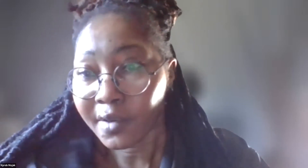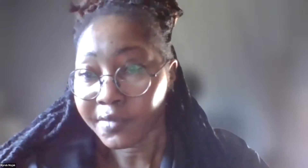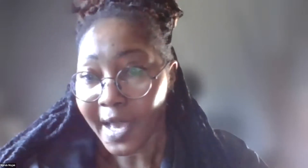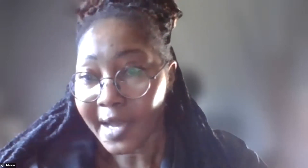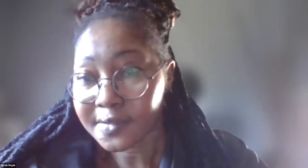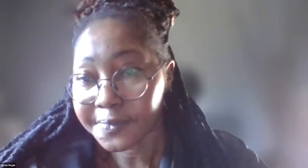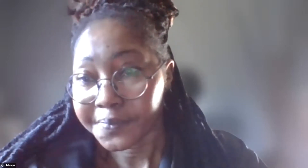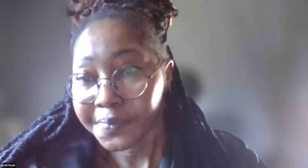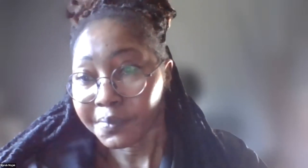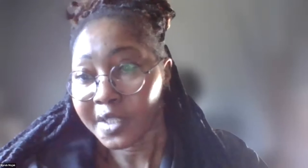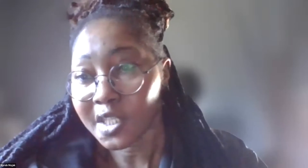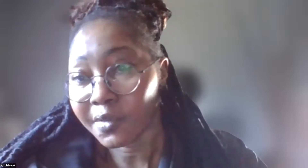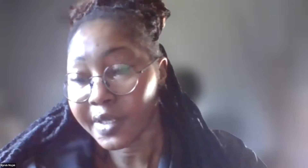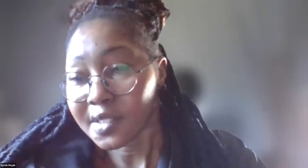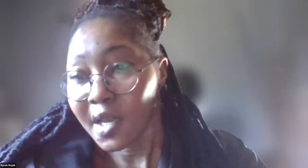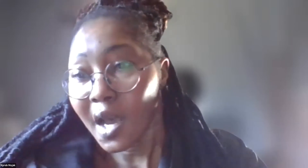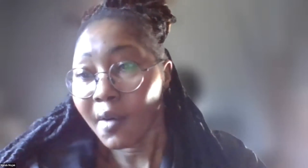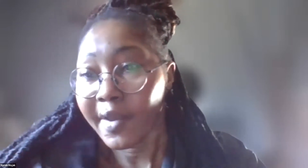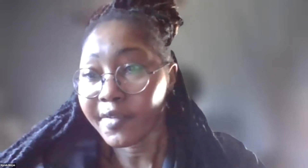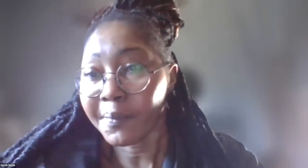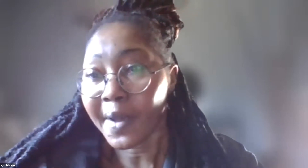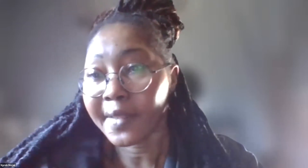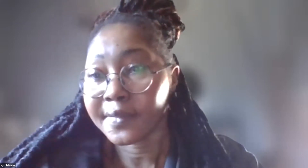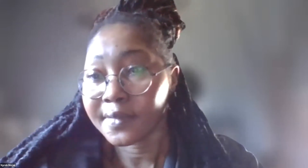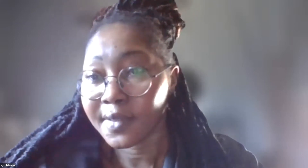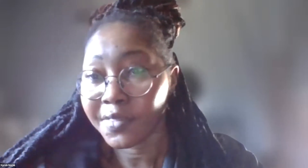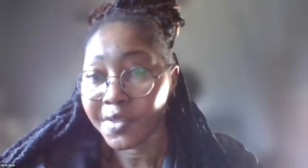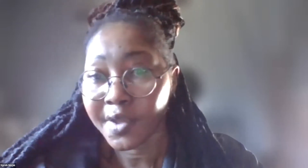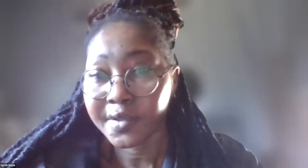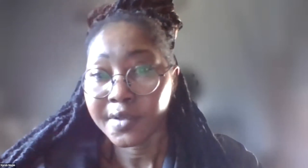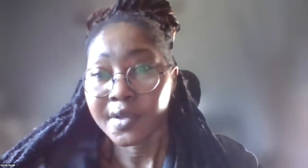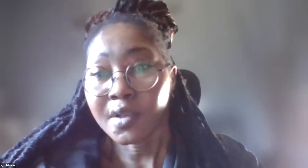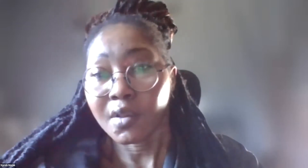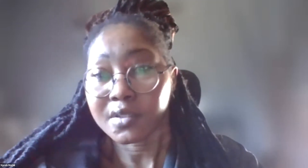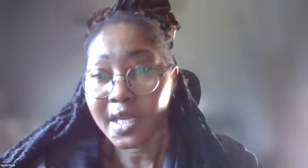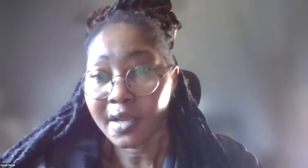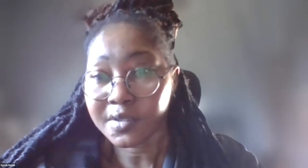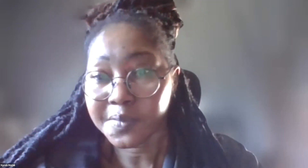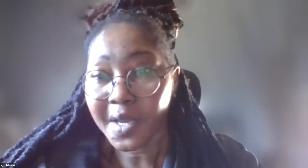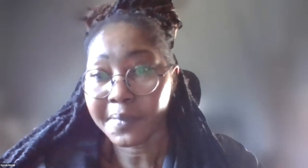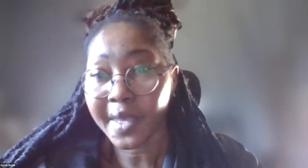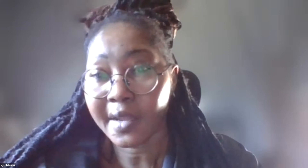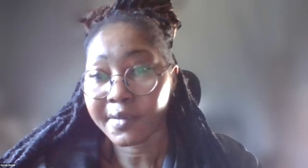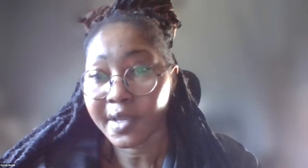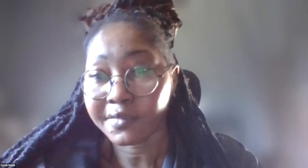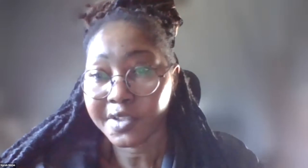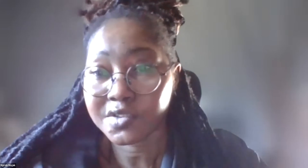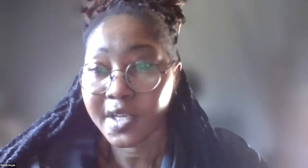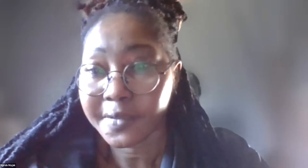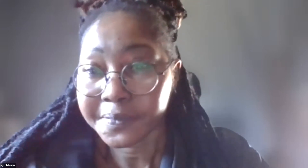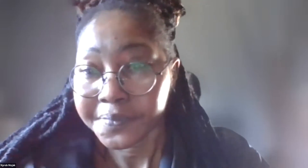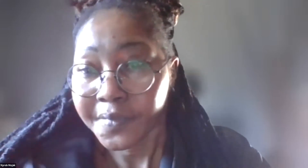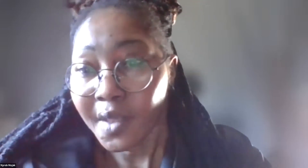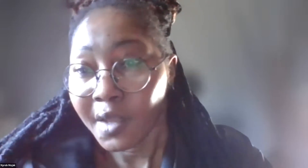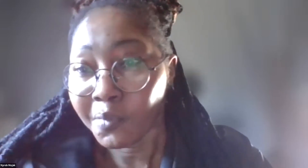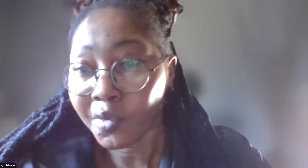going out of the house much anyways. However, by the third lockdown, I was becoming angry and